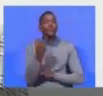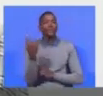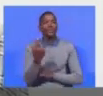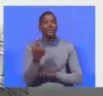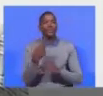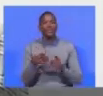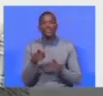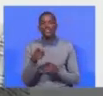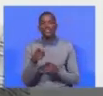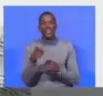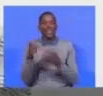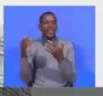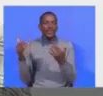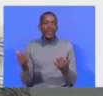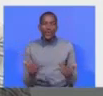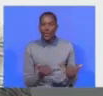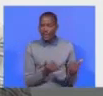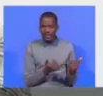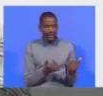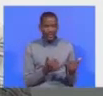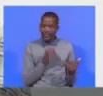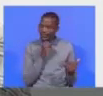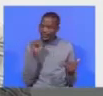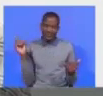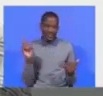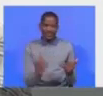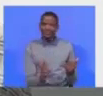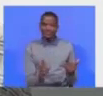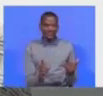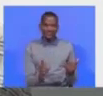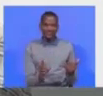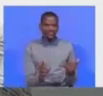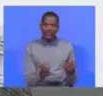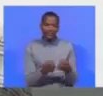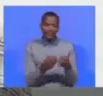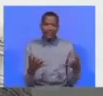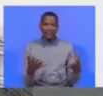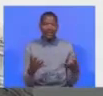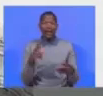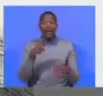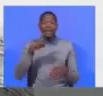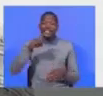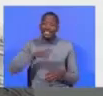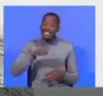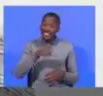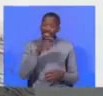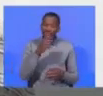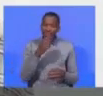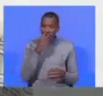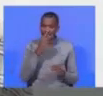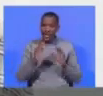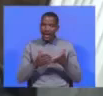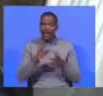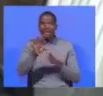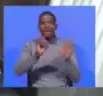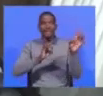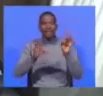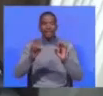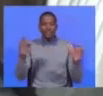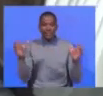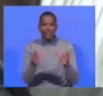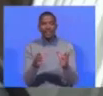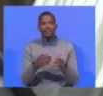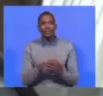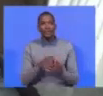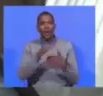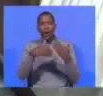ba banana ga ba te thata gore re sampe re batla go ka batla gore tota mme re ka ba ngoka.